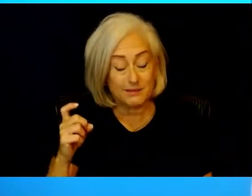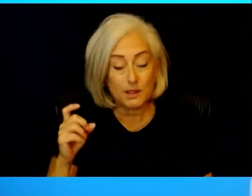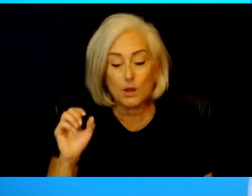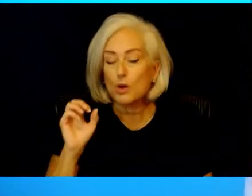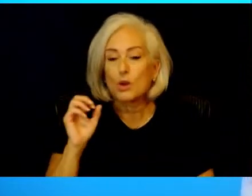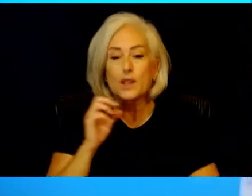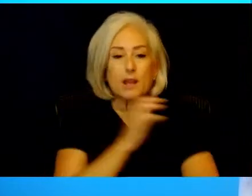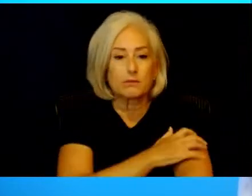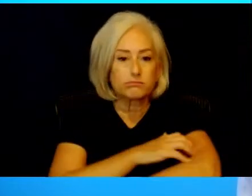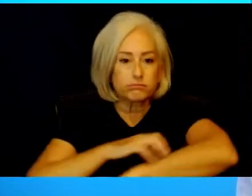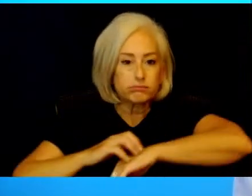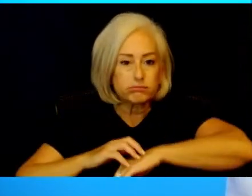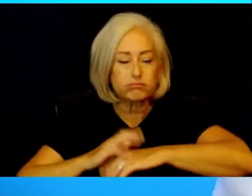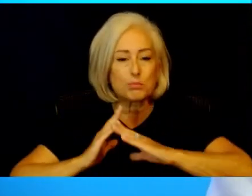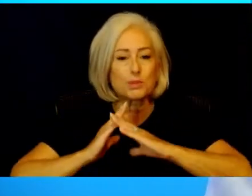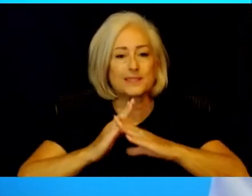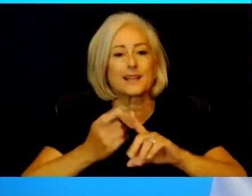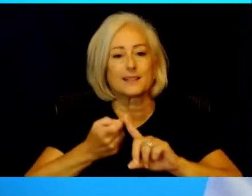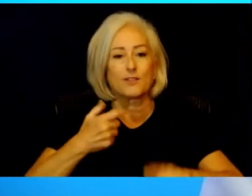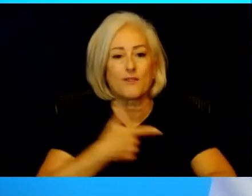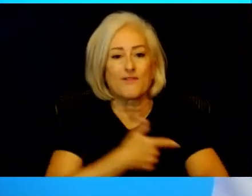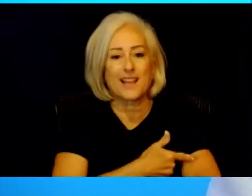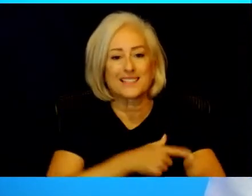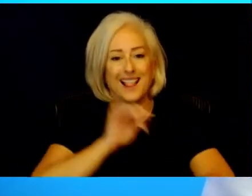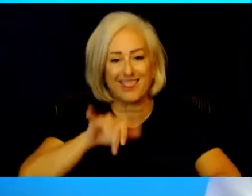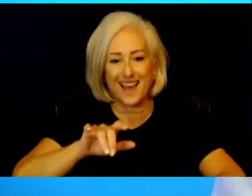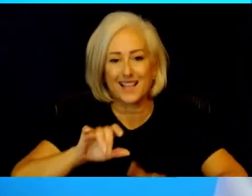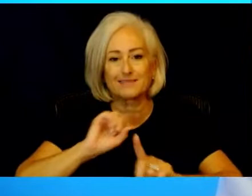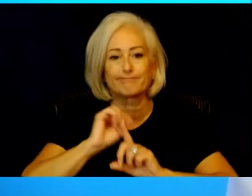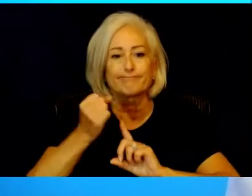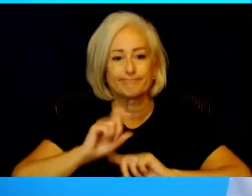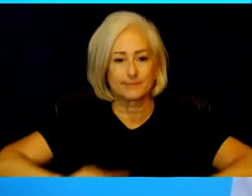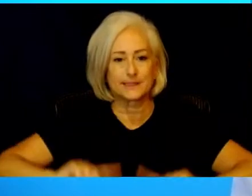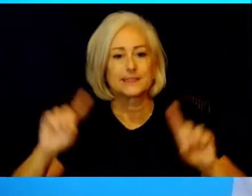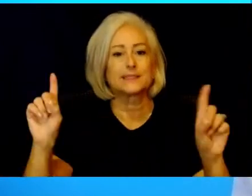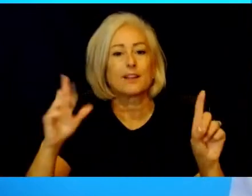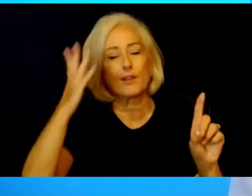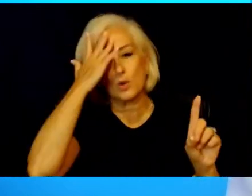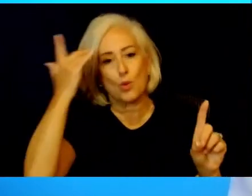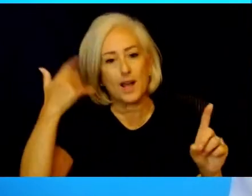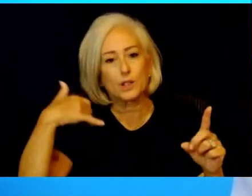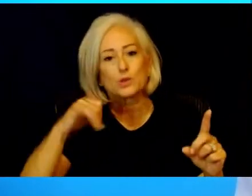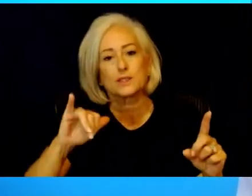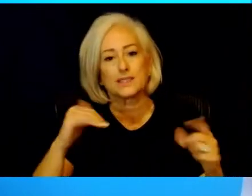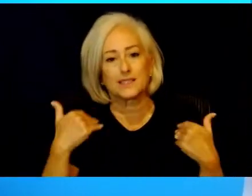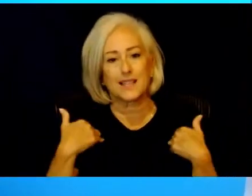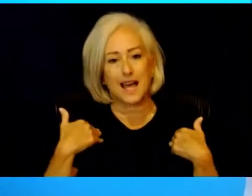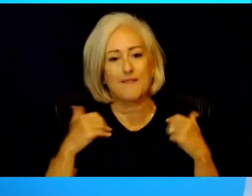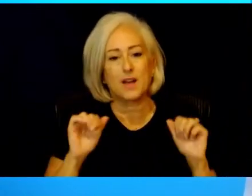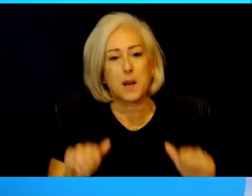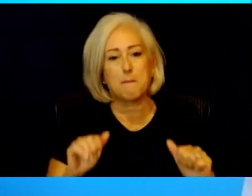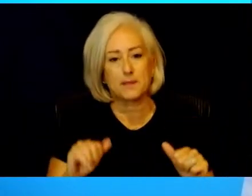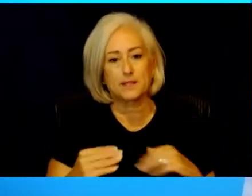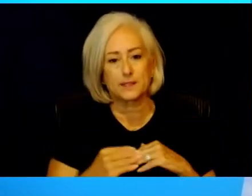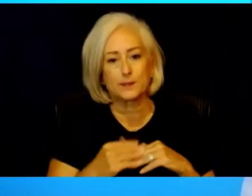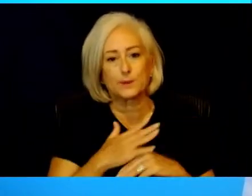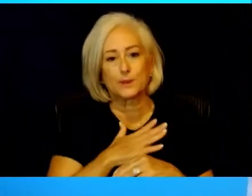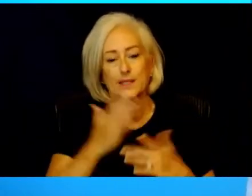through vaccination. It is much different because we know that you still have that ability to get infected. You still can spread